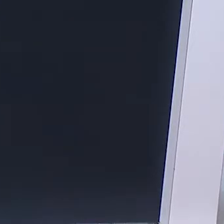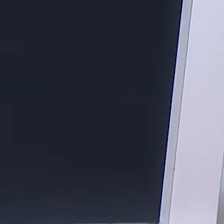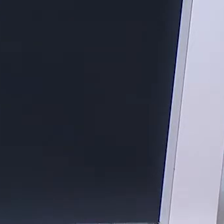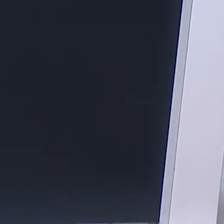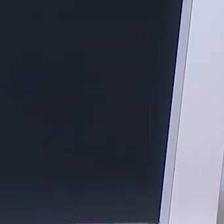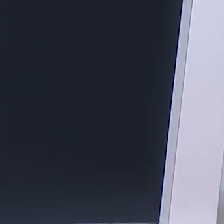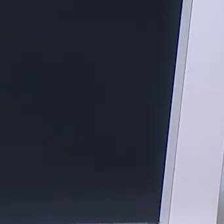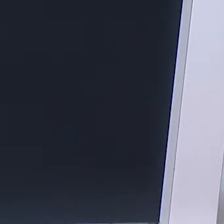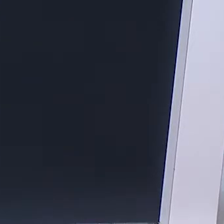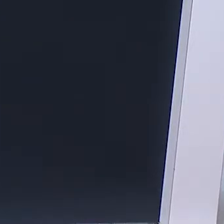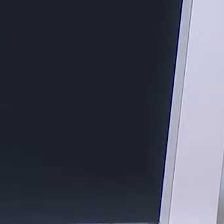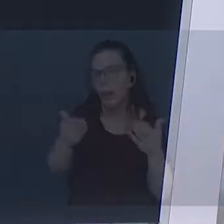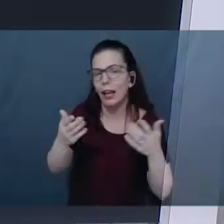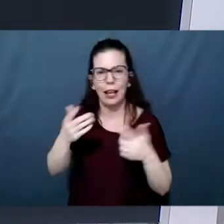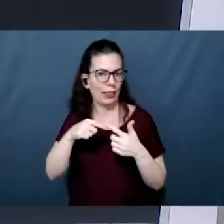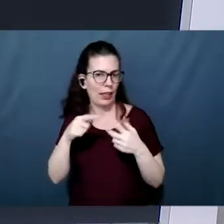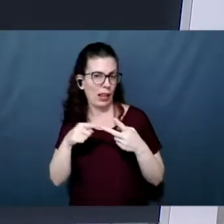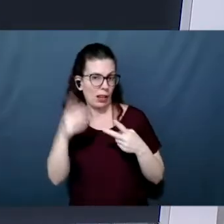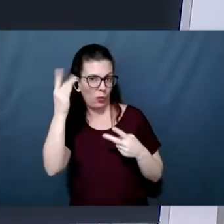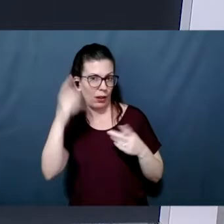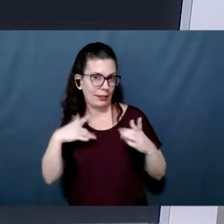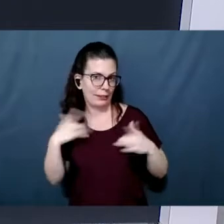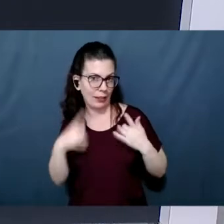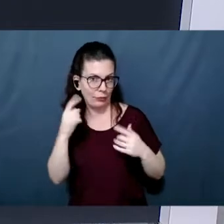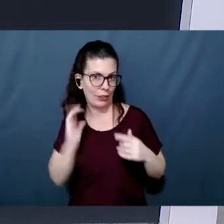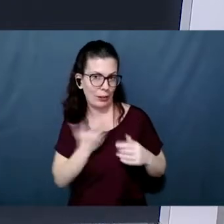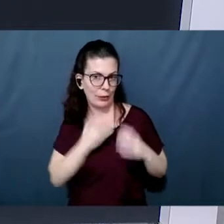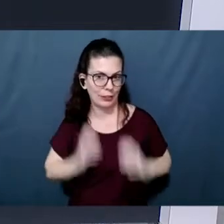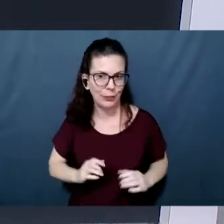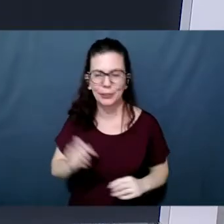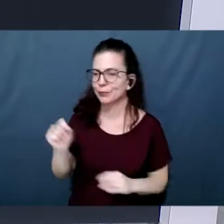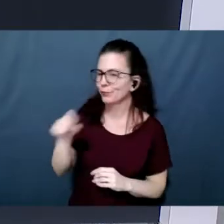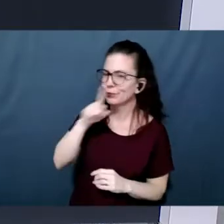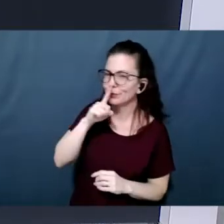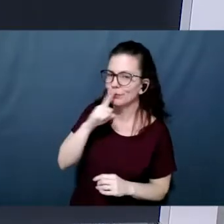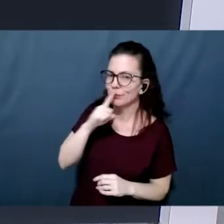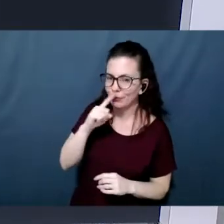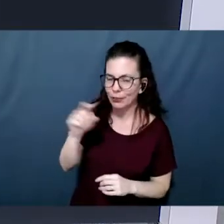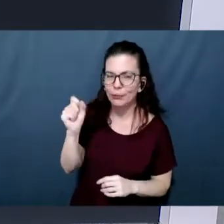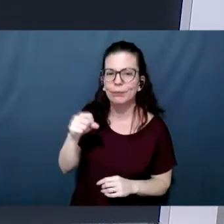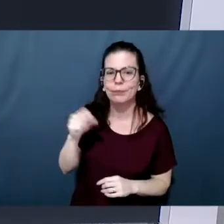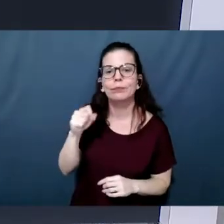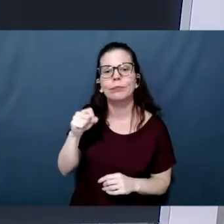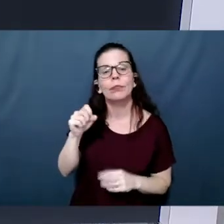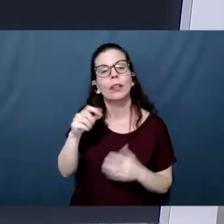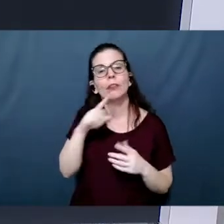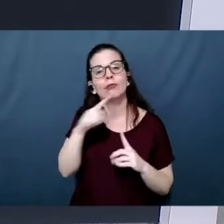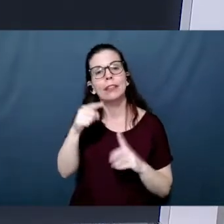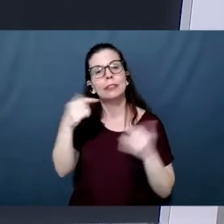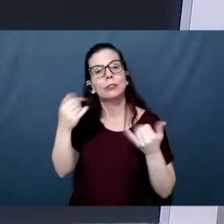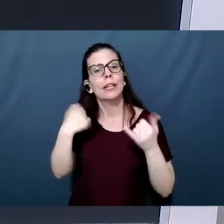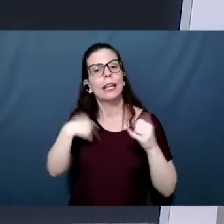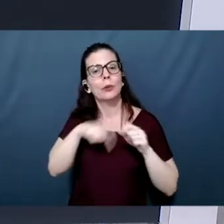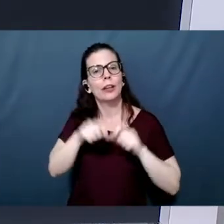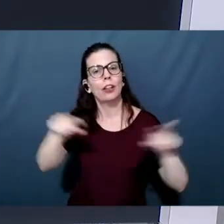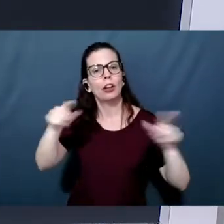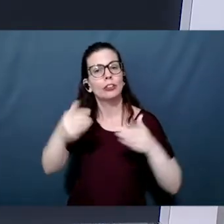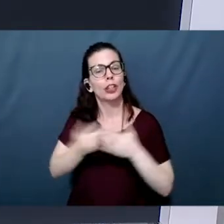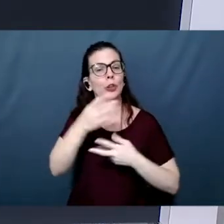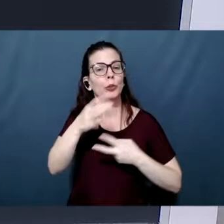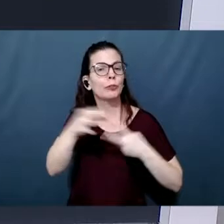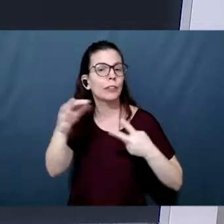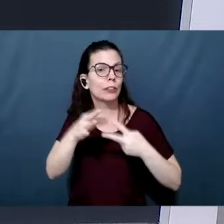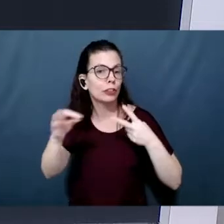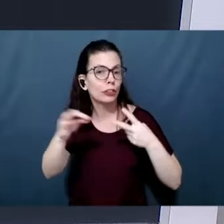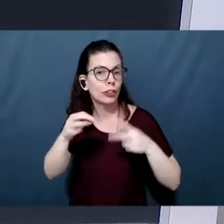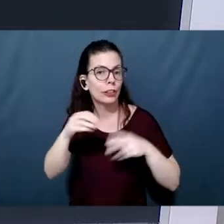going to be really exciting for customers? Sure, Nathan. So essentially today we launched a new feature within our contact